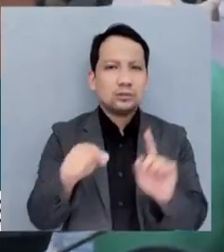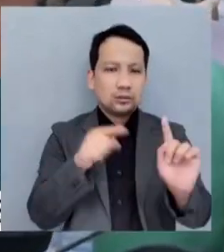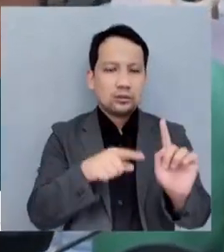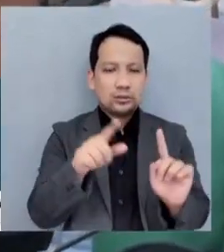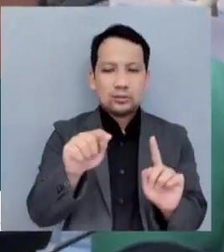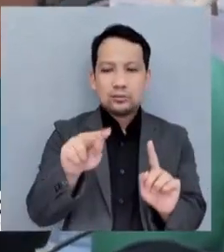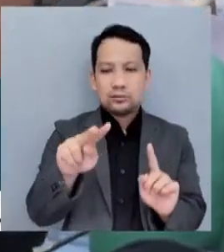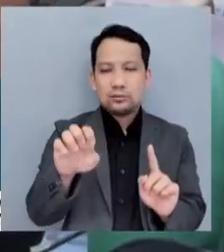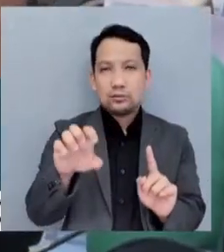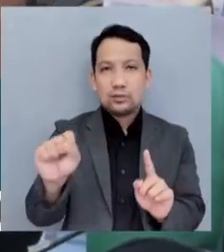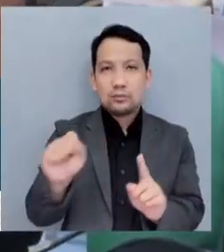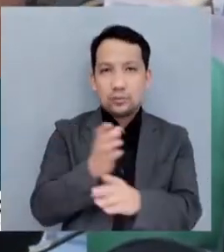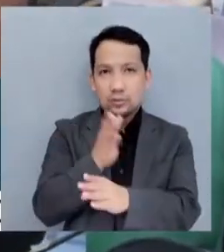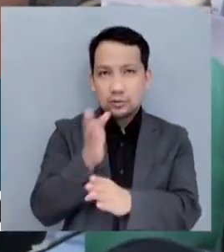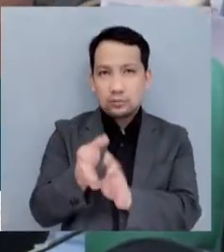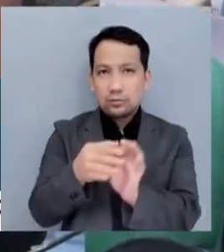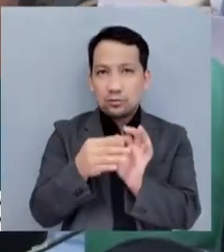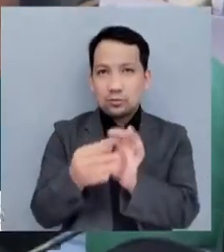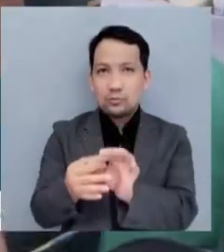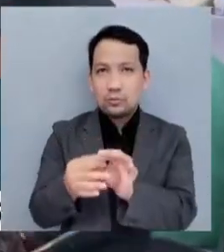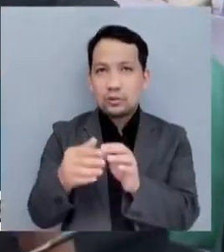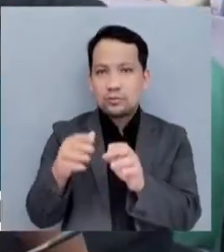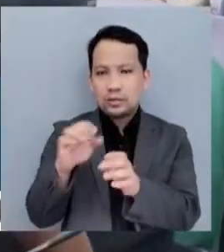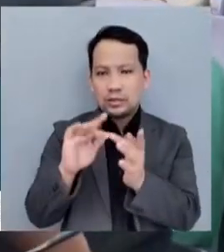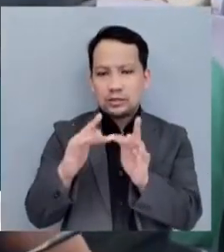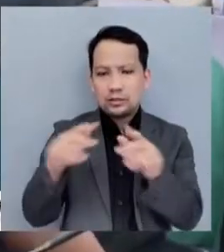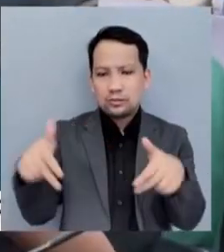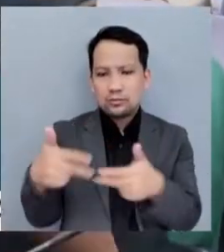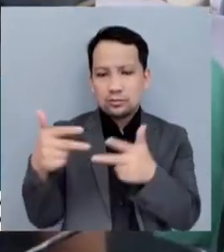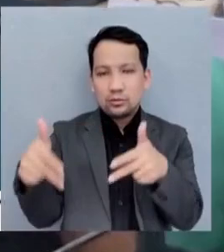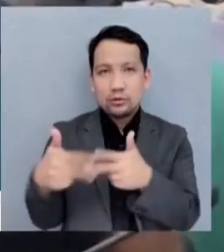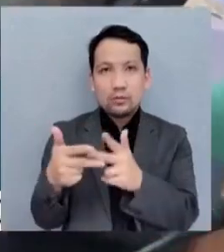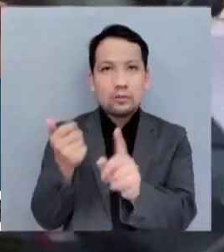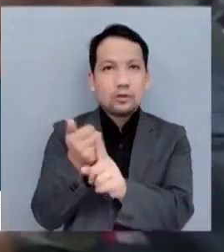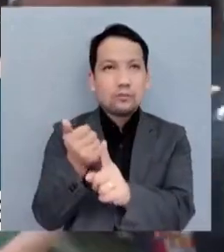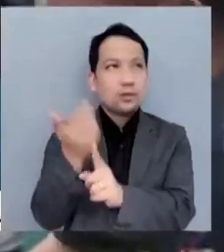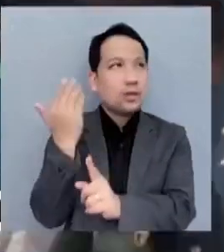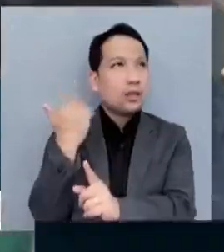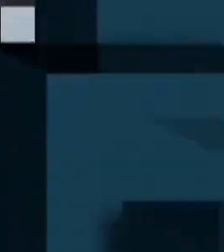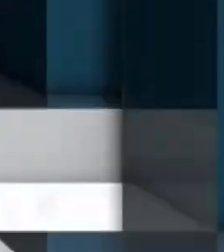to him after carrying out an e-sabong raid in Cebu last year.